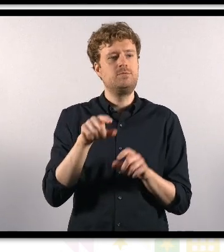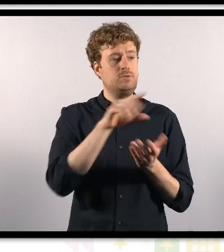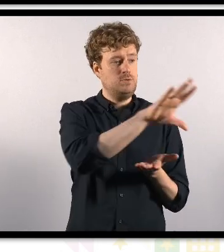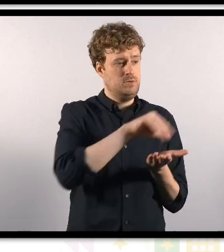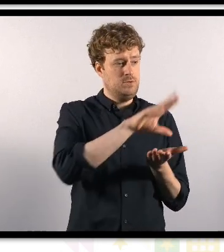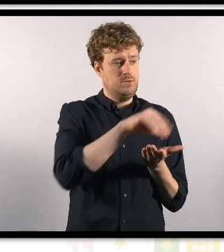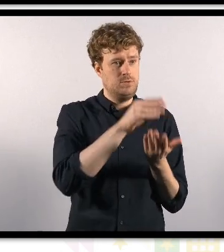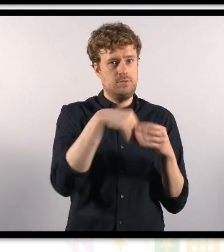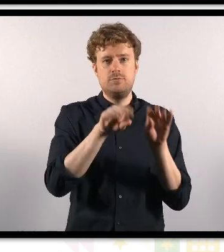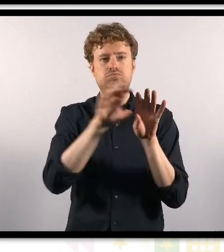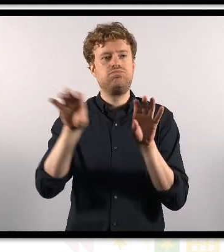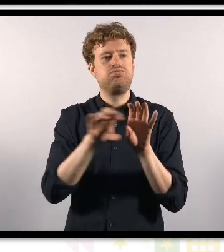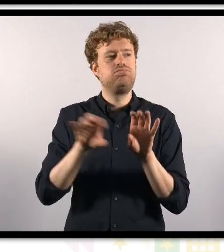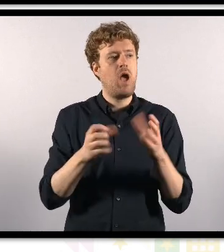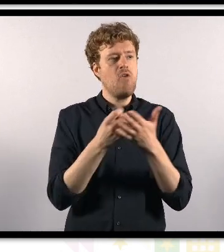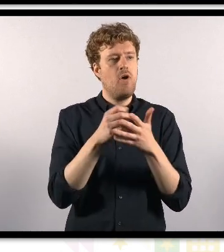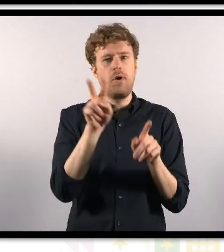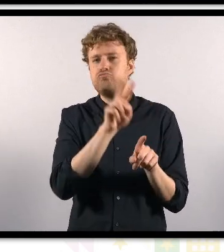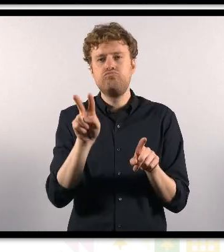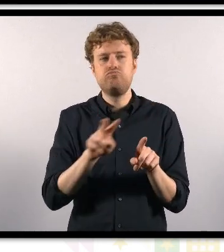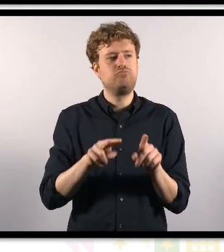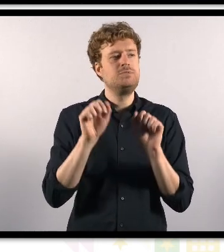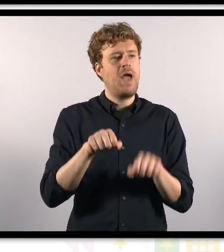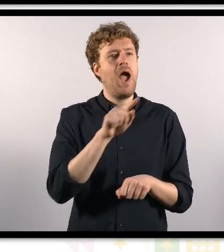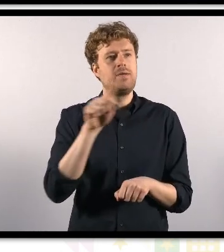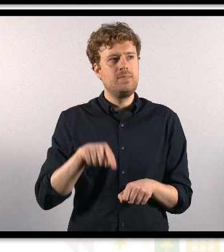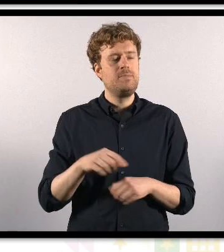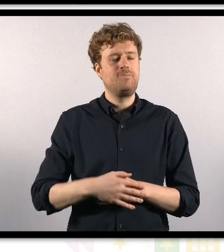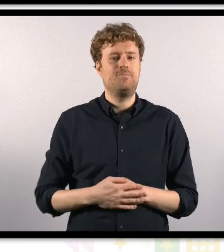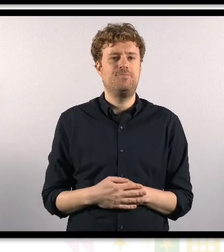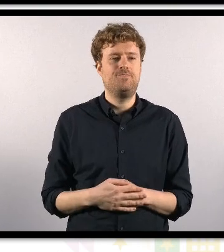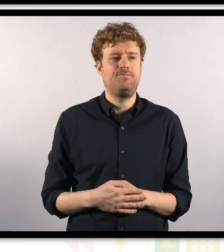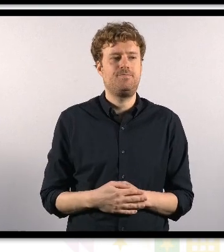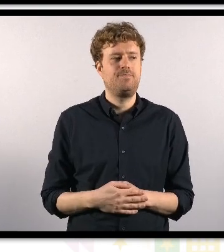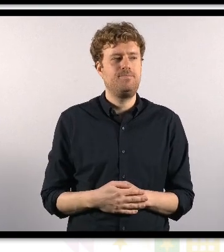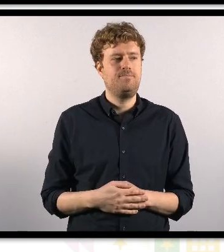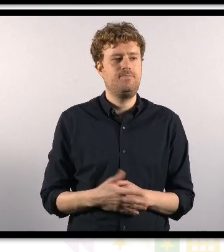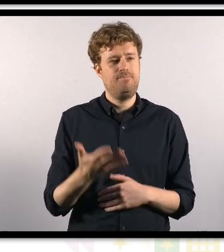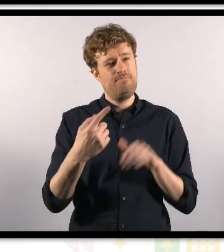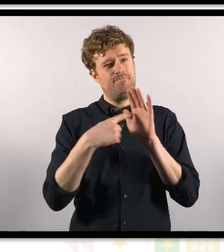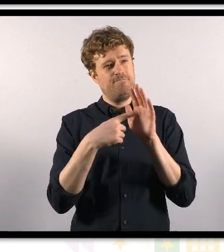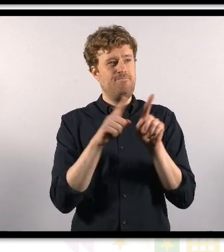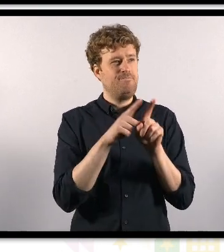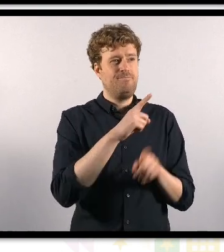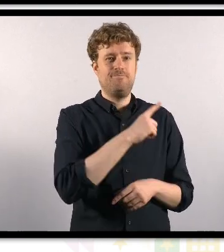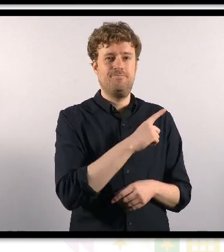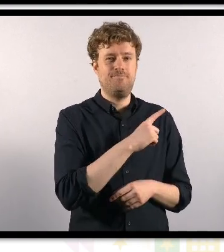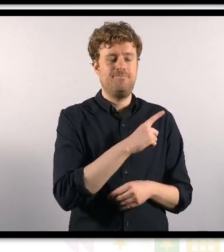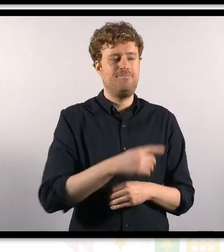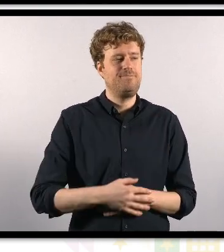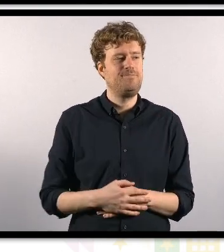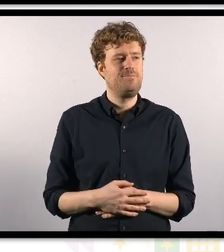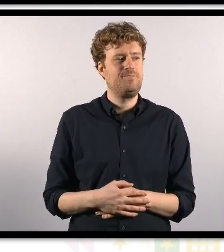and then try to generate an explanation on top of all of it. And you can take that even a step further